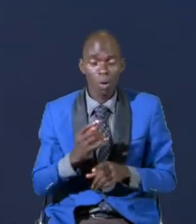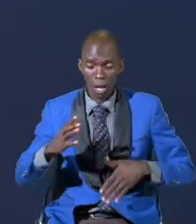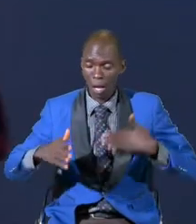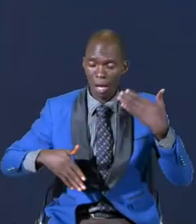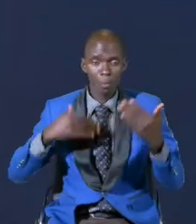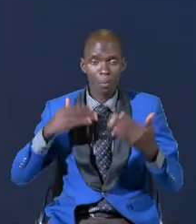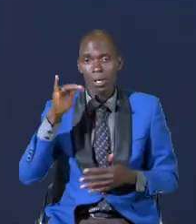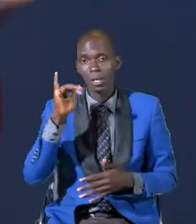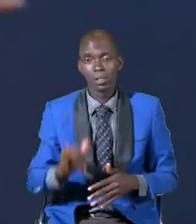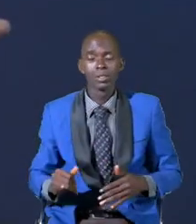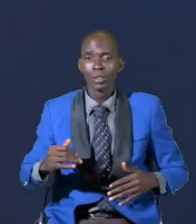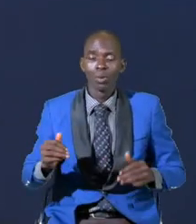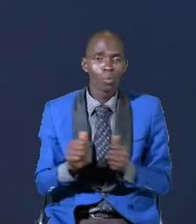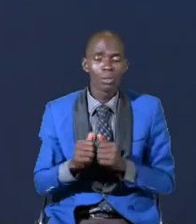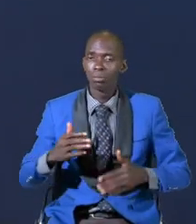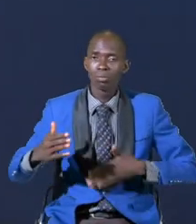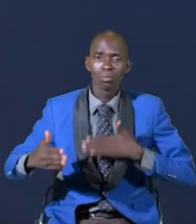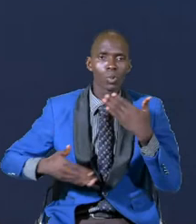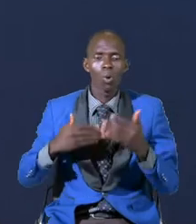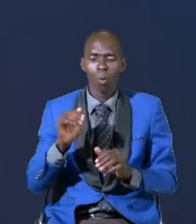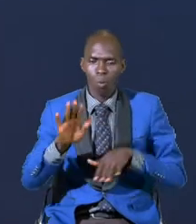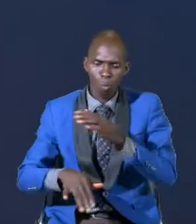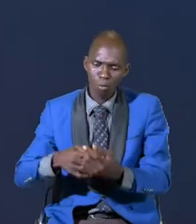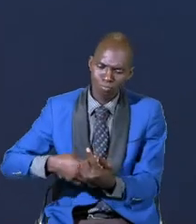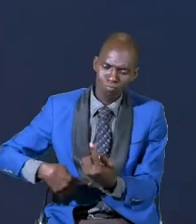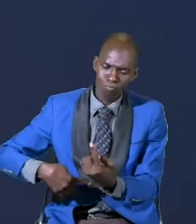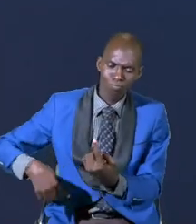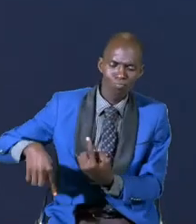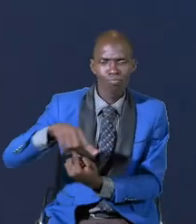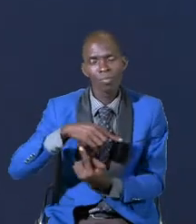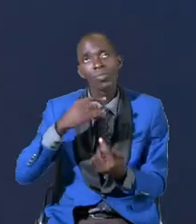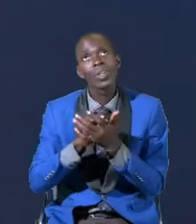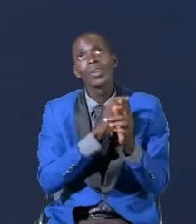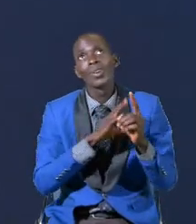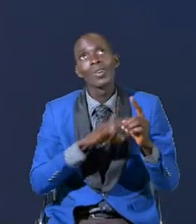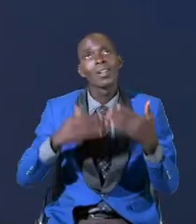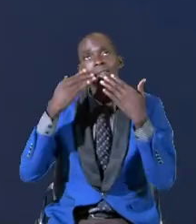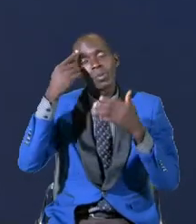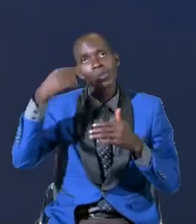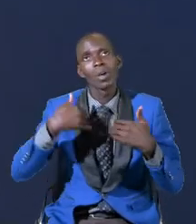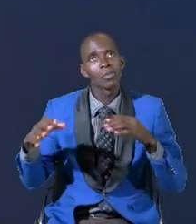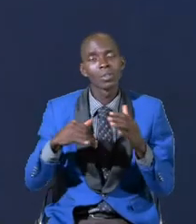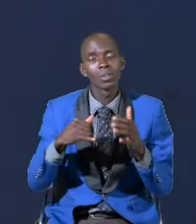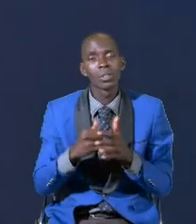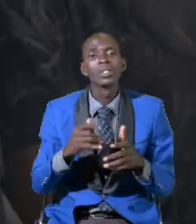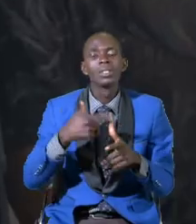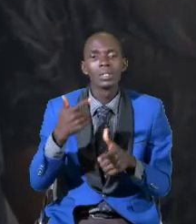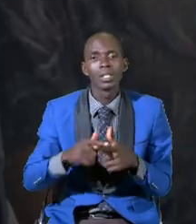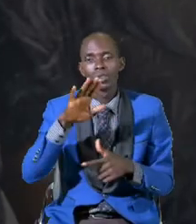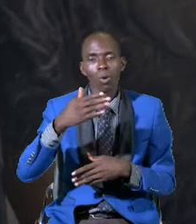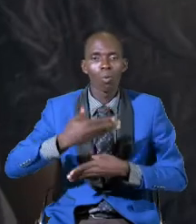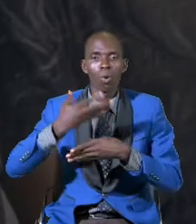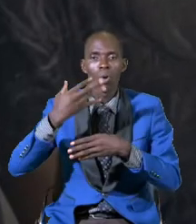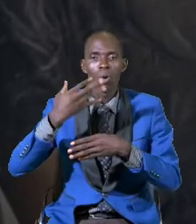triumphantly walk through and walk around and say, Lord, I thank you, it is done. Your Jericho walls are down.